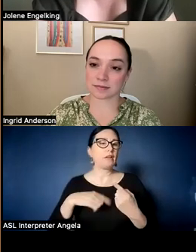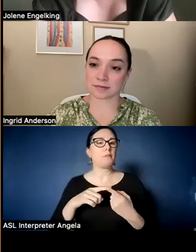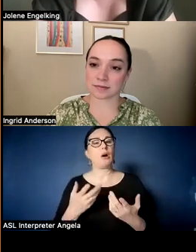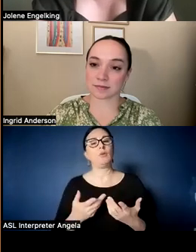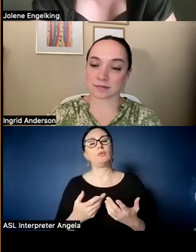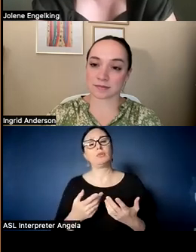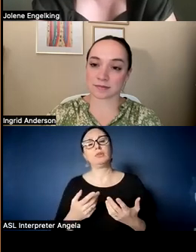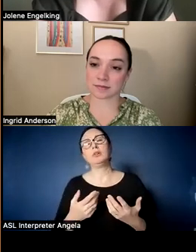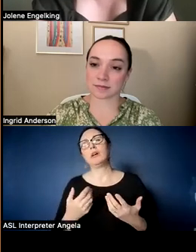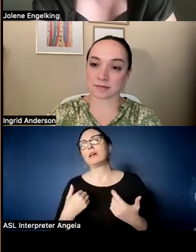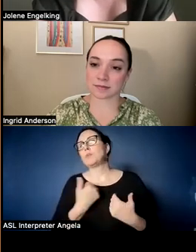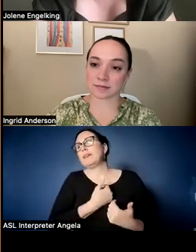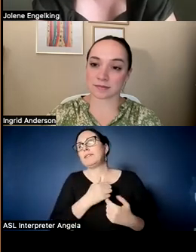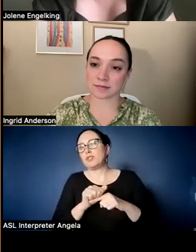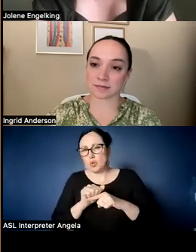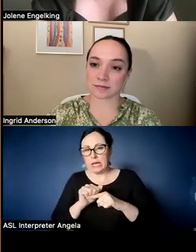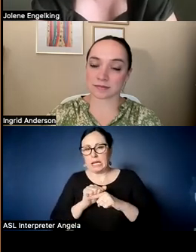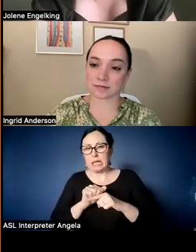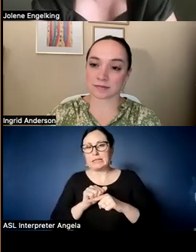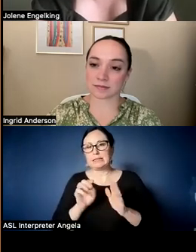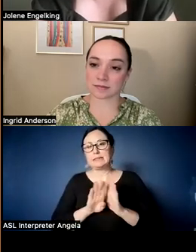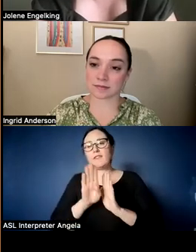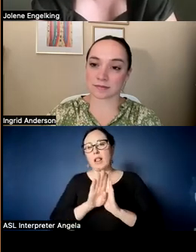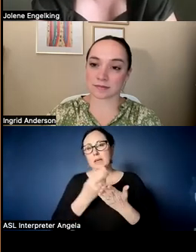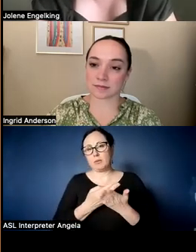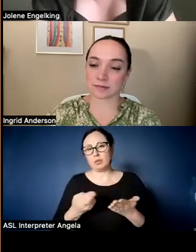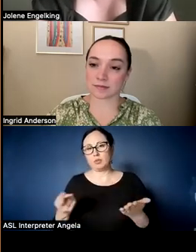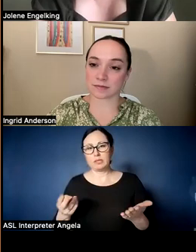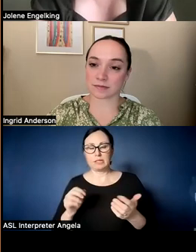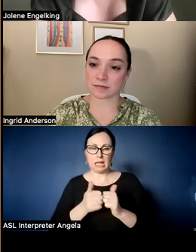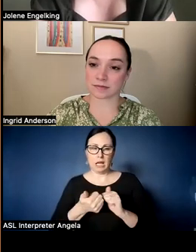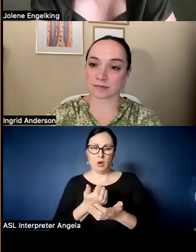done trainings, we're developing resources on how to help like